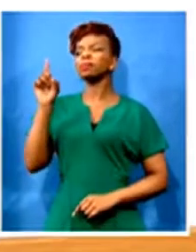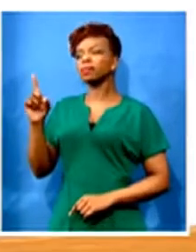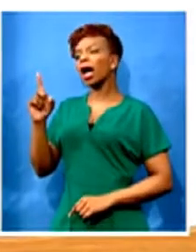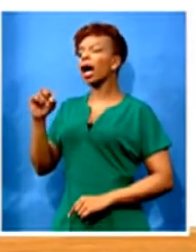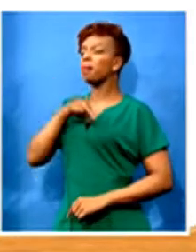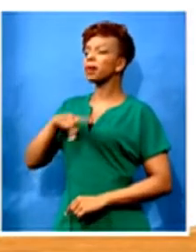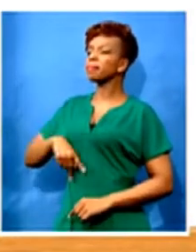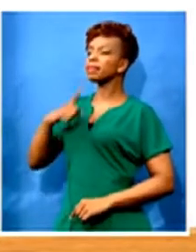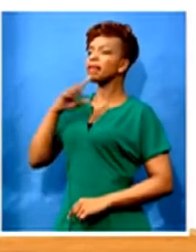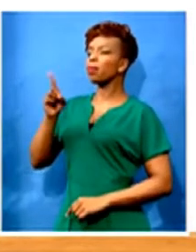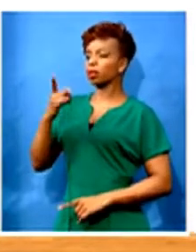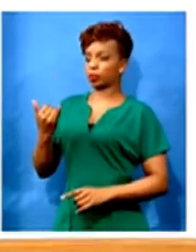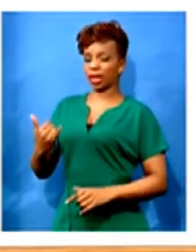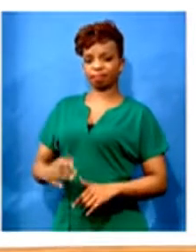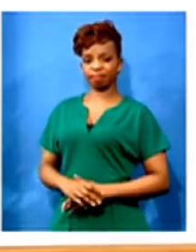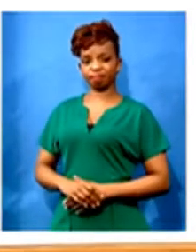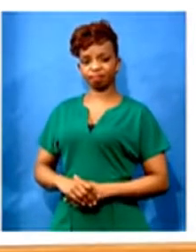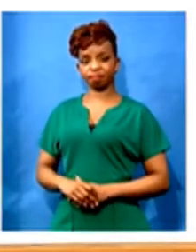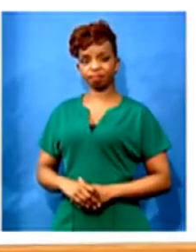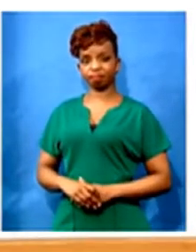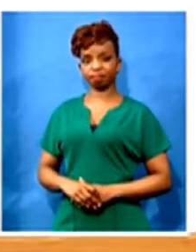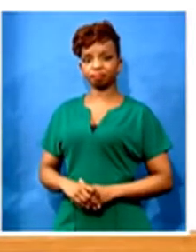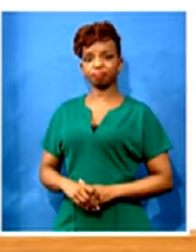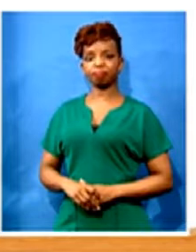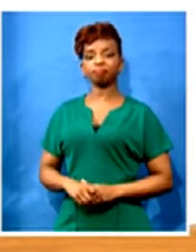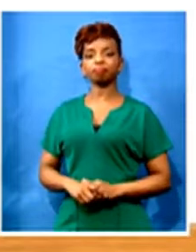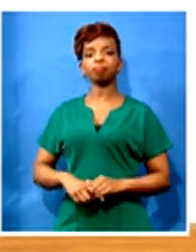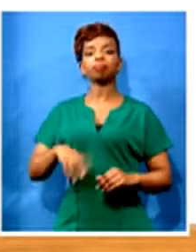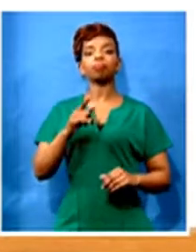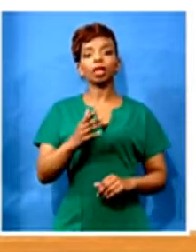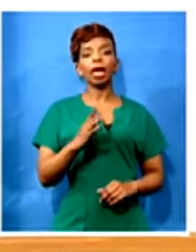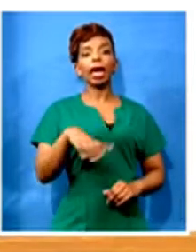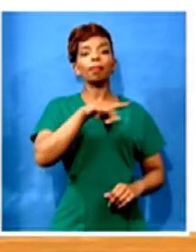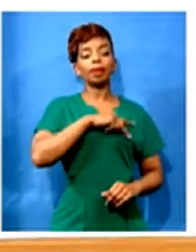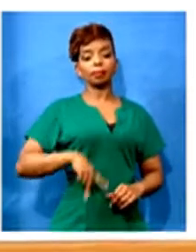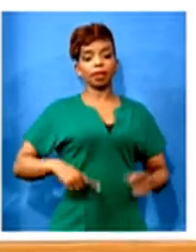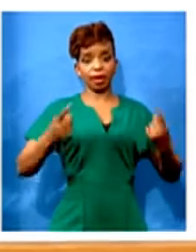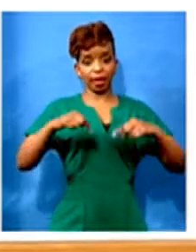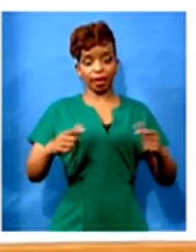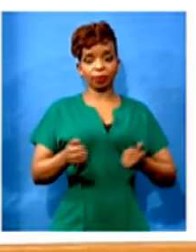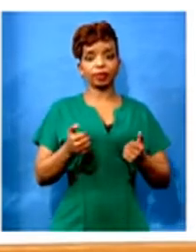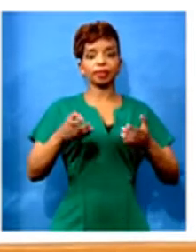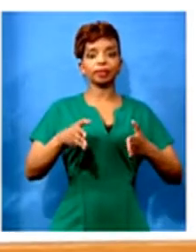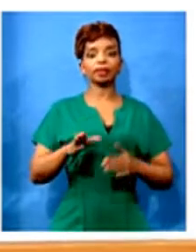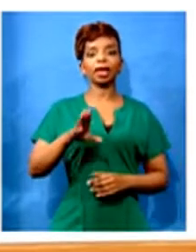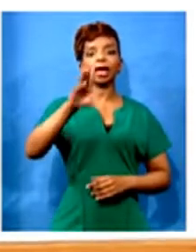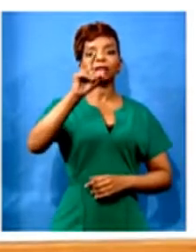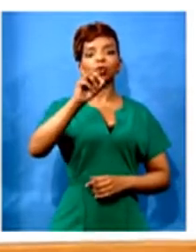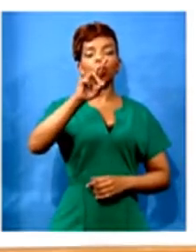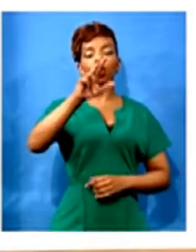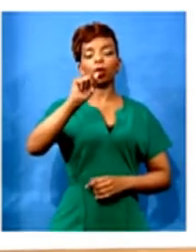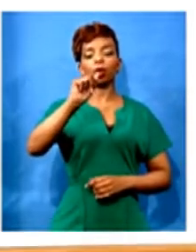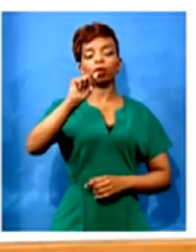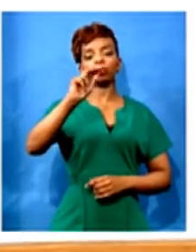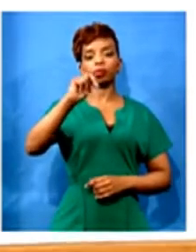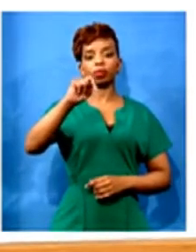The Premier has arrived at Norangenza Hospital. I don't know if you remember, Desiree, but we were here 3 weeks ago when the Minister of Health came to do